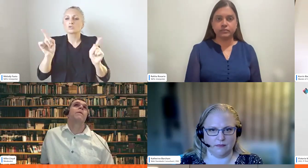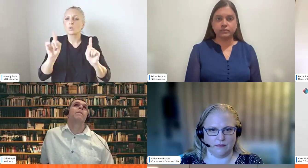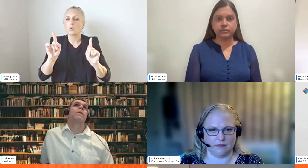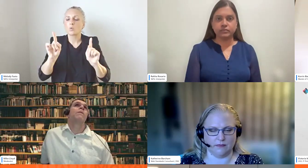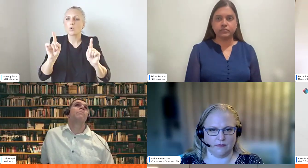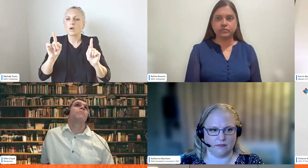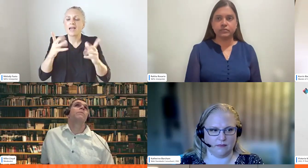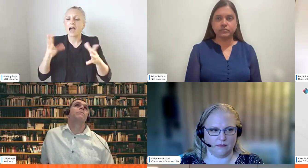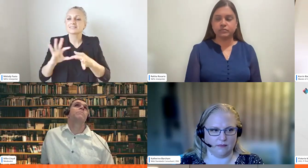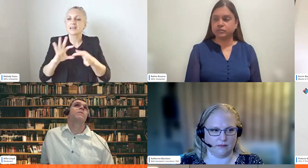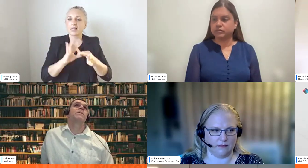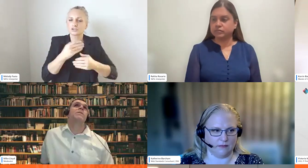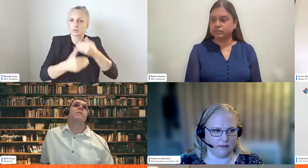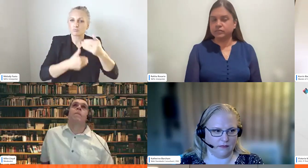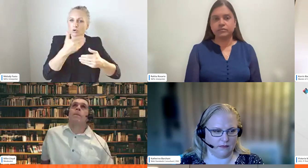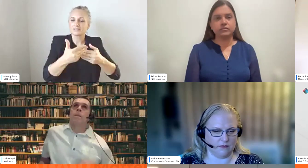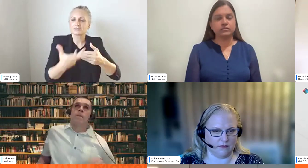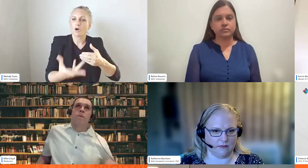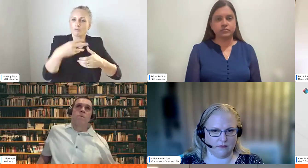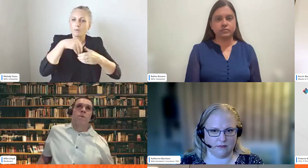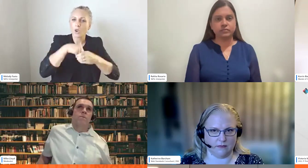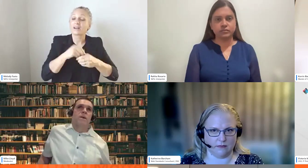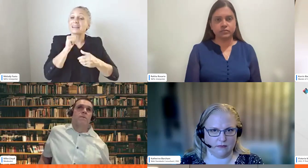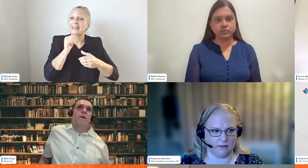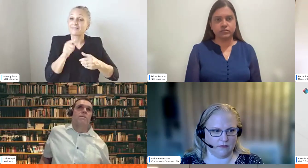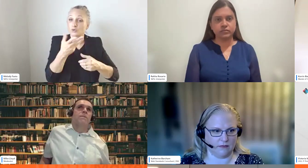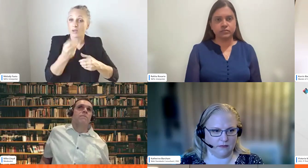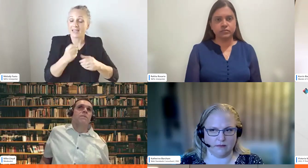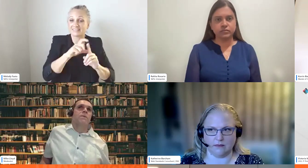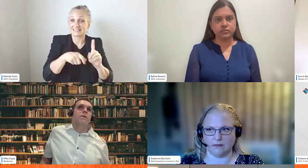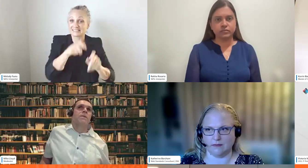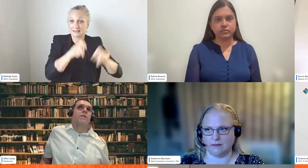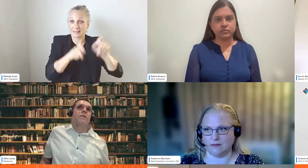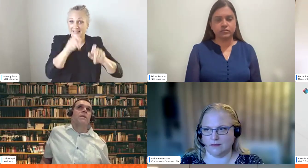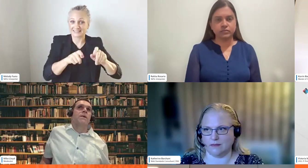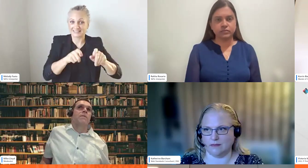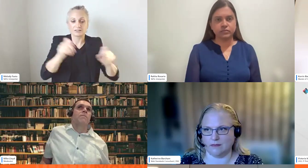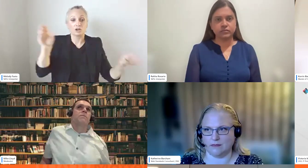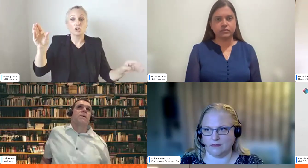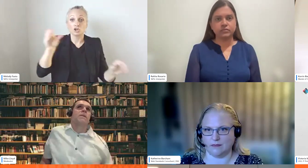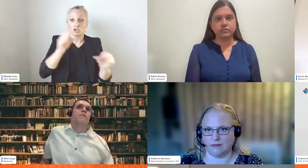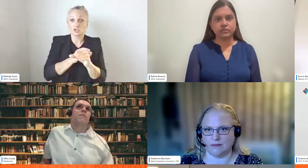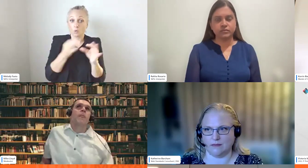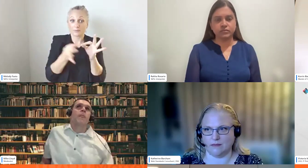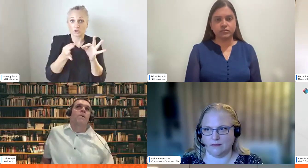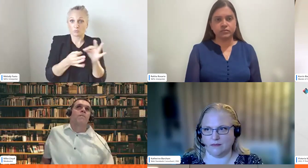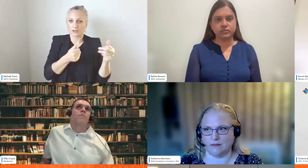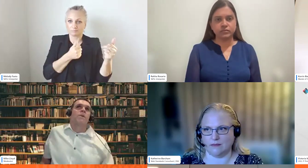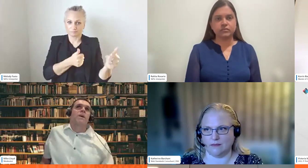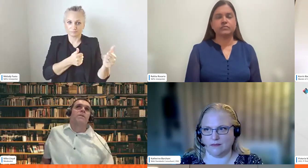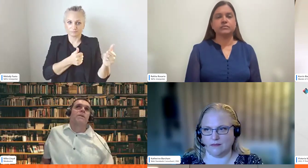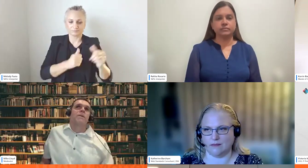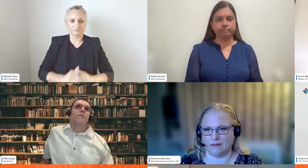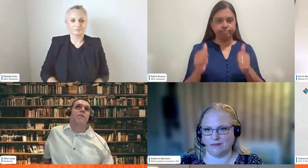belonging of people with disabilities? So we'll start with Catherine, then Victoria, then Dan. So,